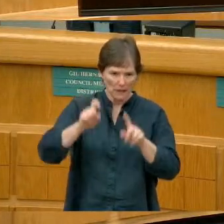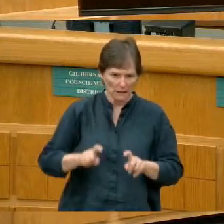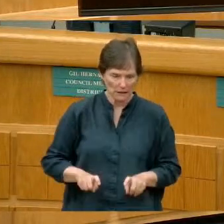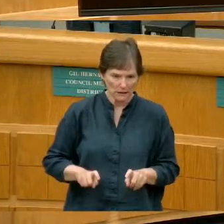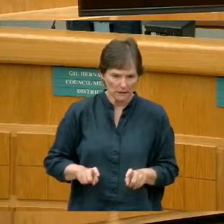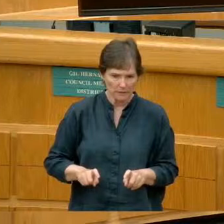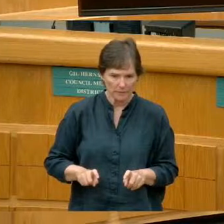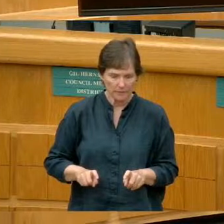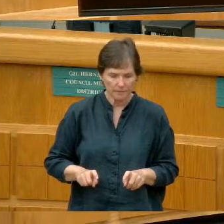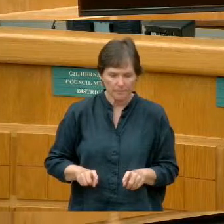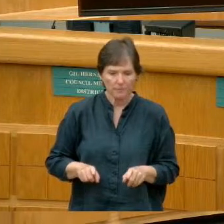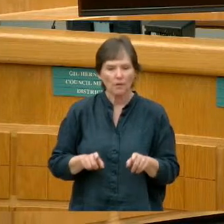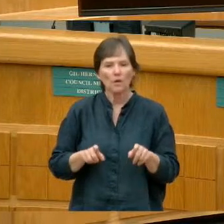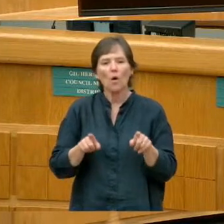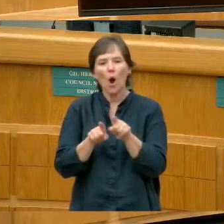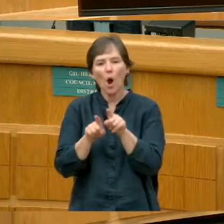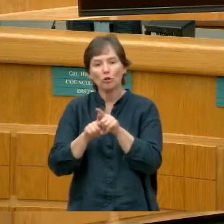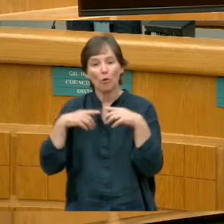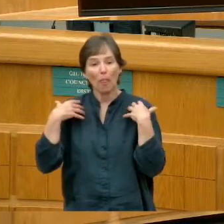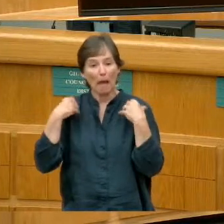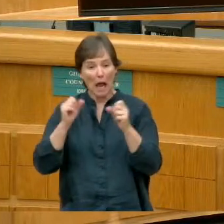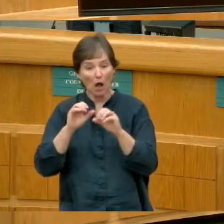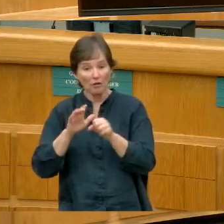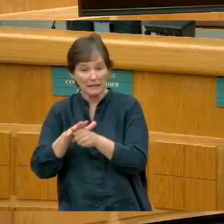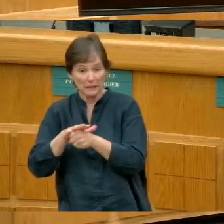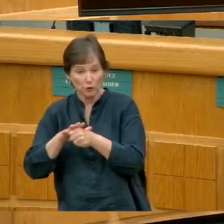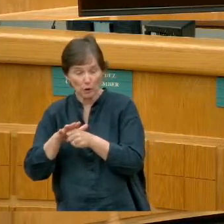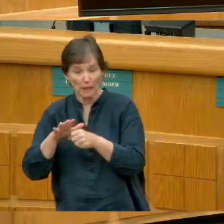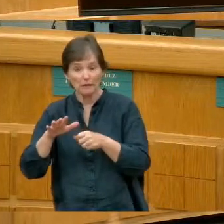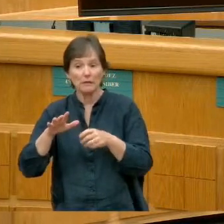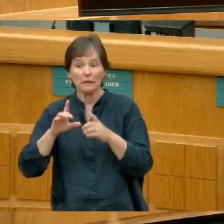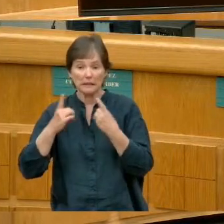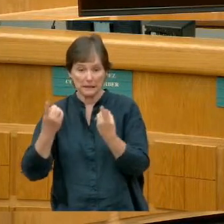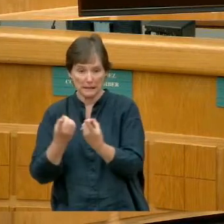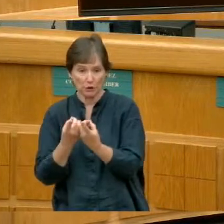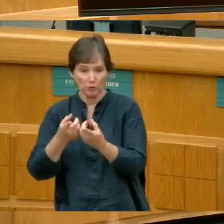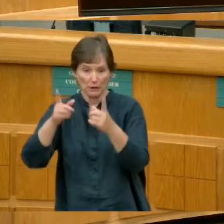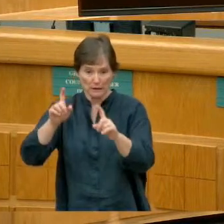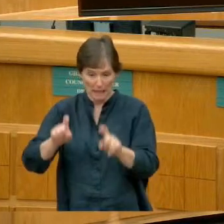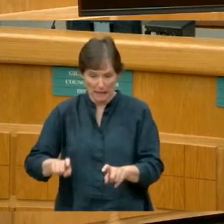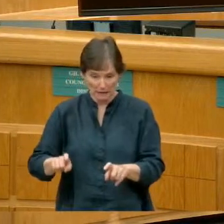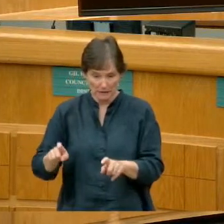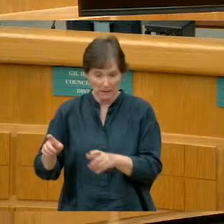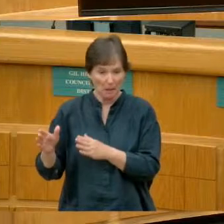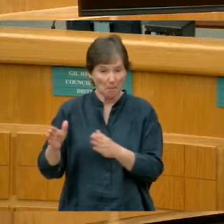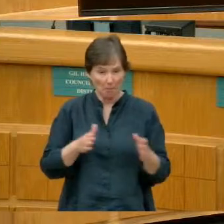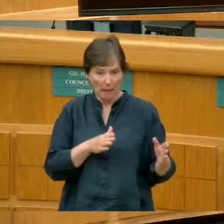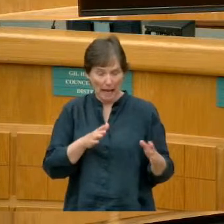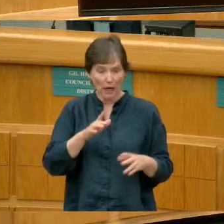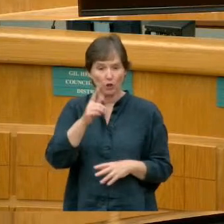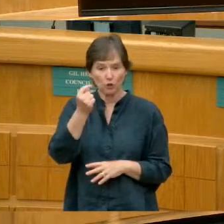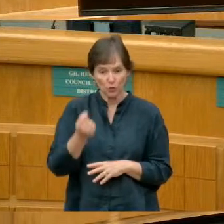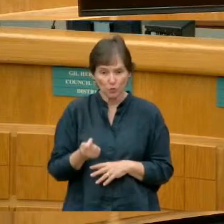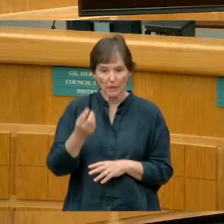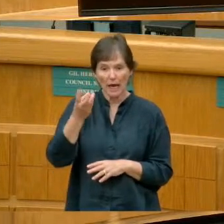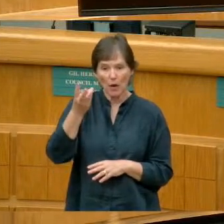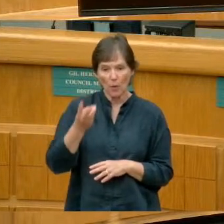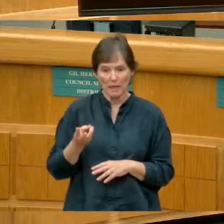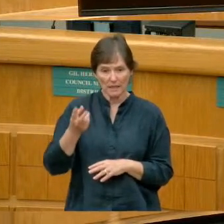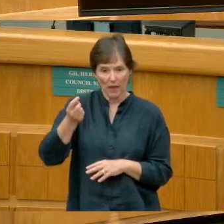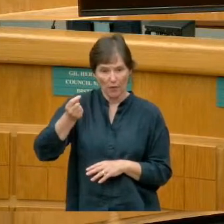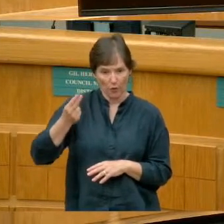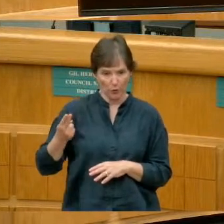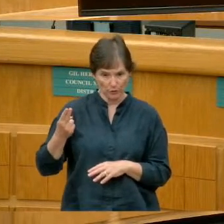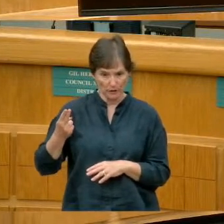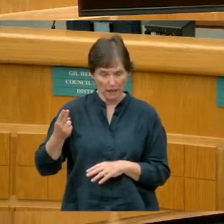mentioned, continues to test. Our plan now is 3 days a week, Tuesday, Wednesday, Thursday. We do have a backlog